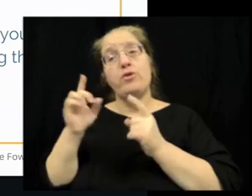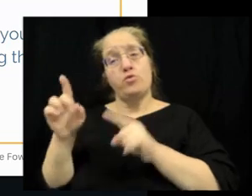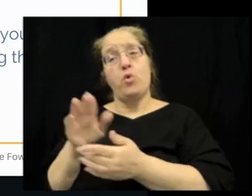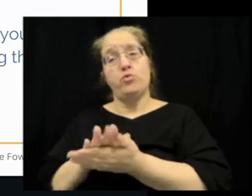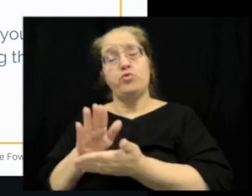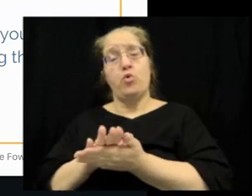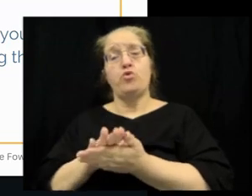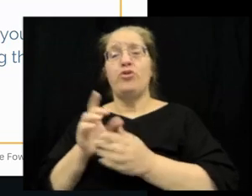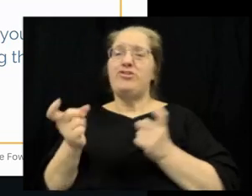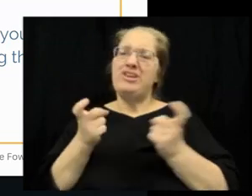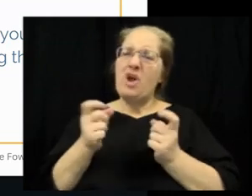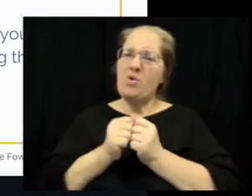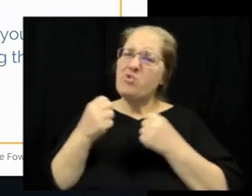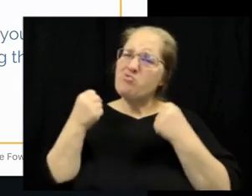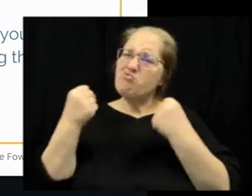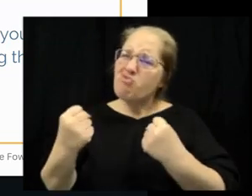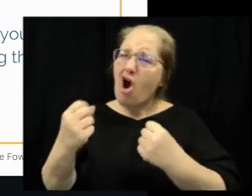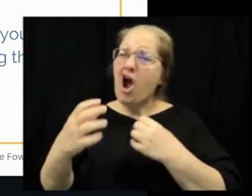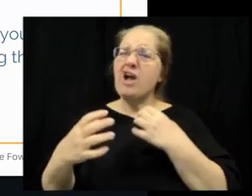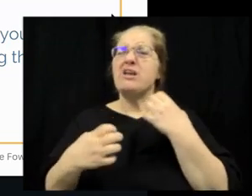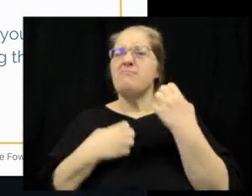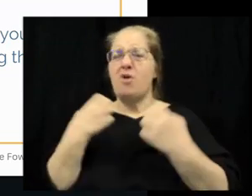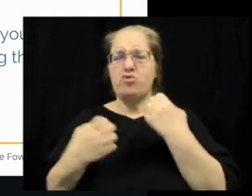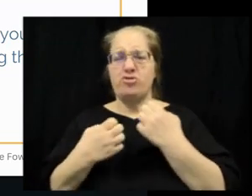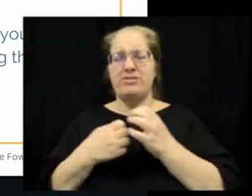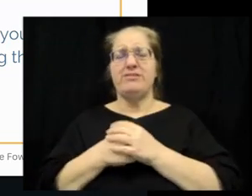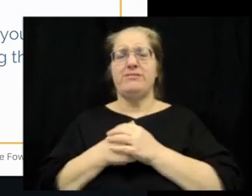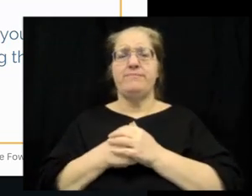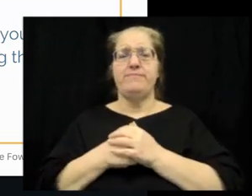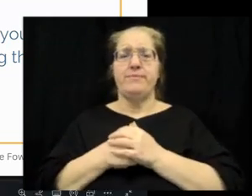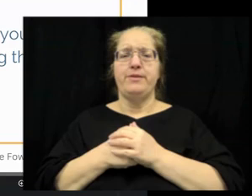getting through those strong emotions. Yeah. Excellent.